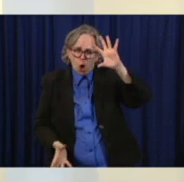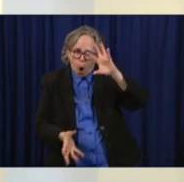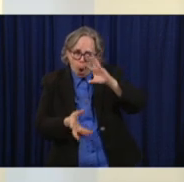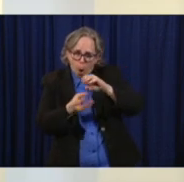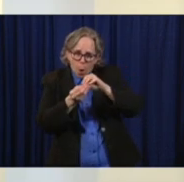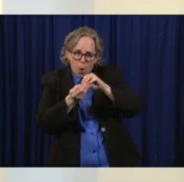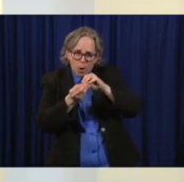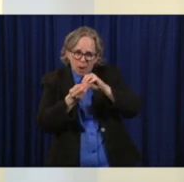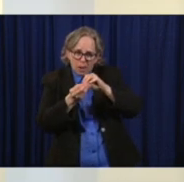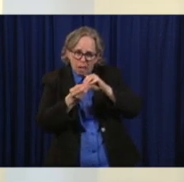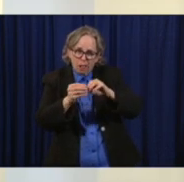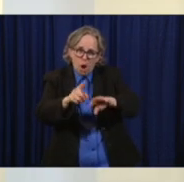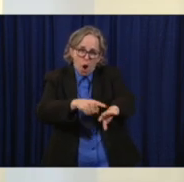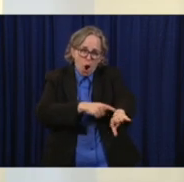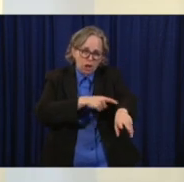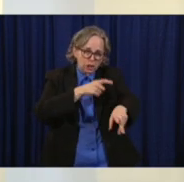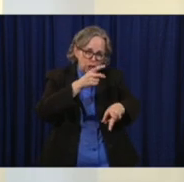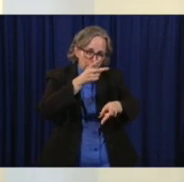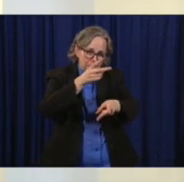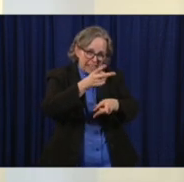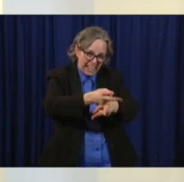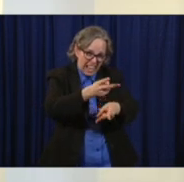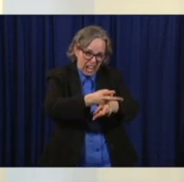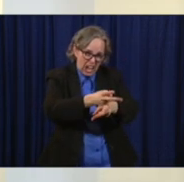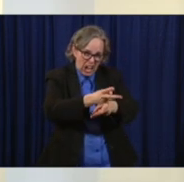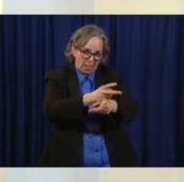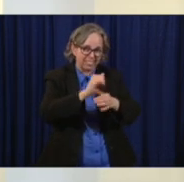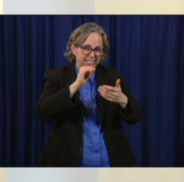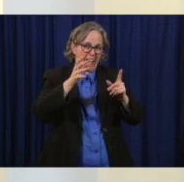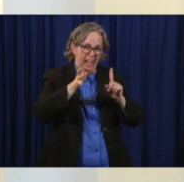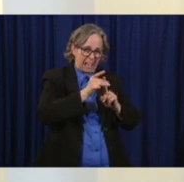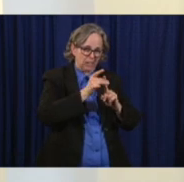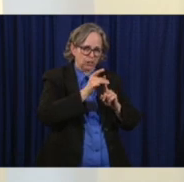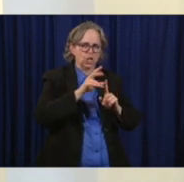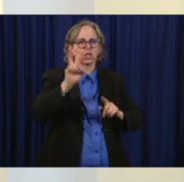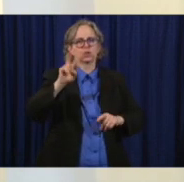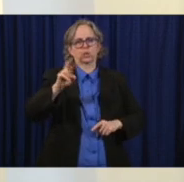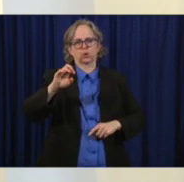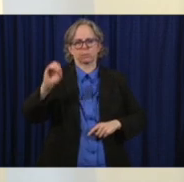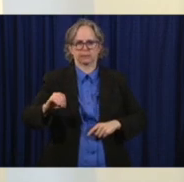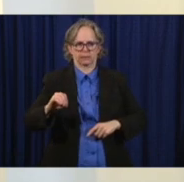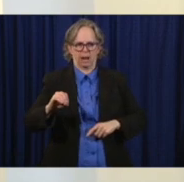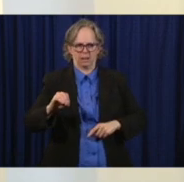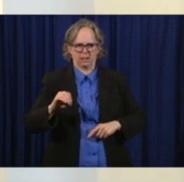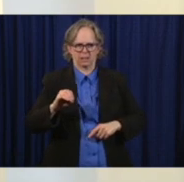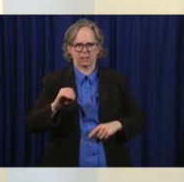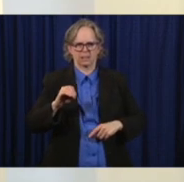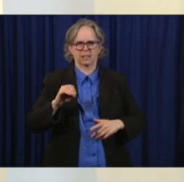long-term care COVID cases. So that's 869 out of